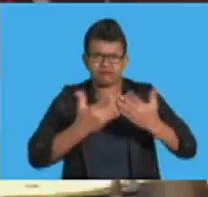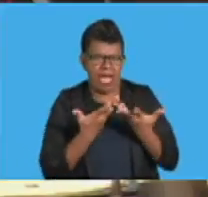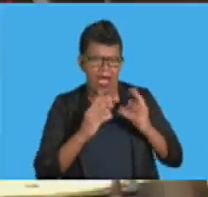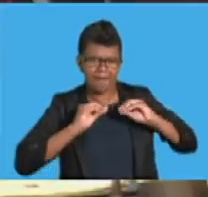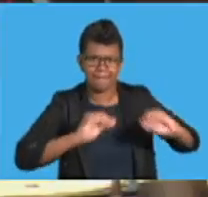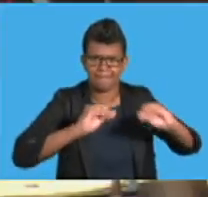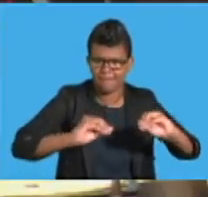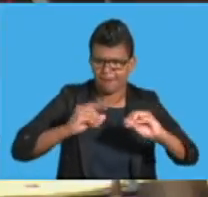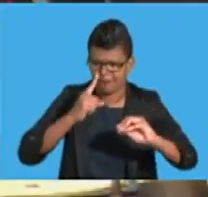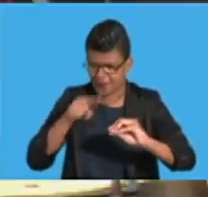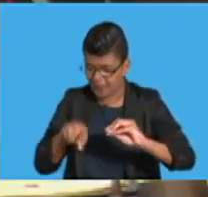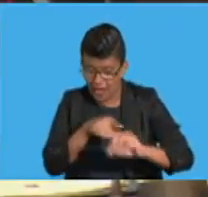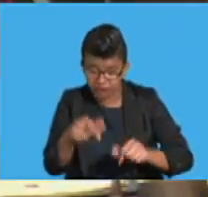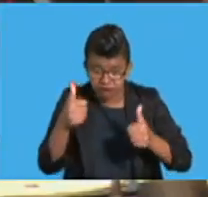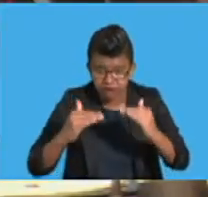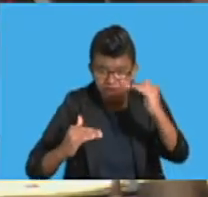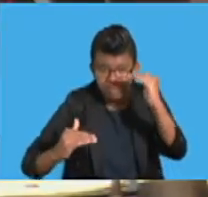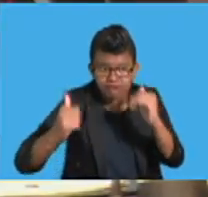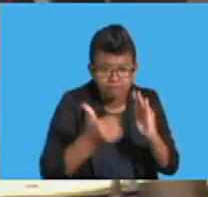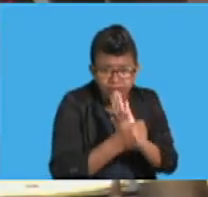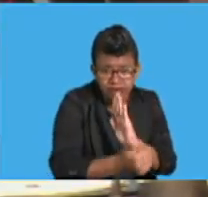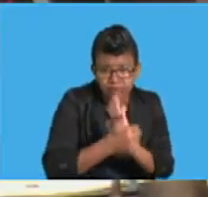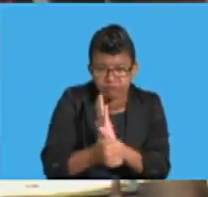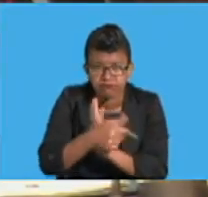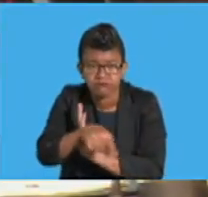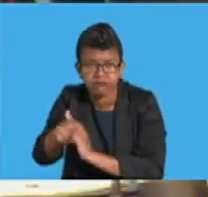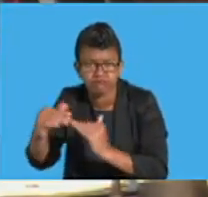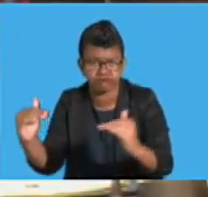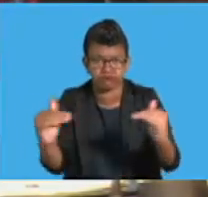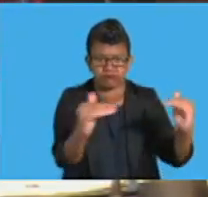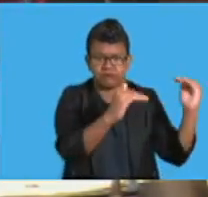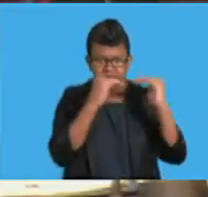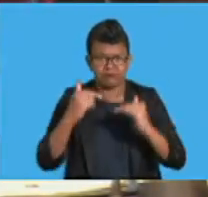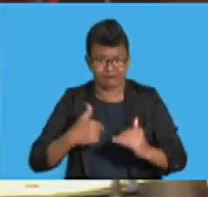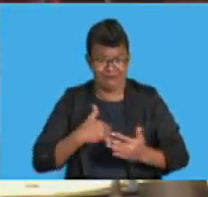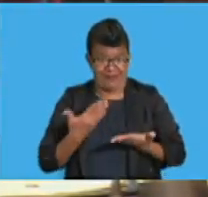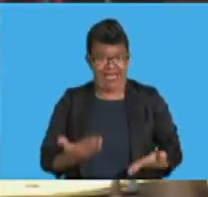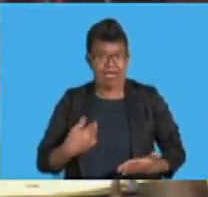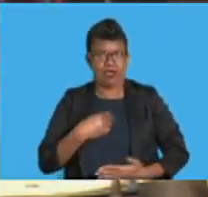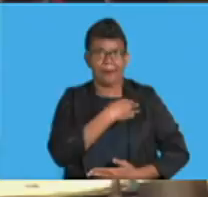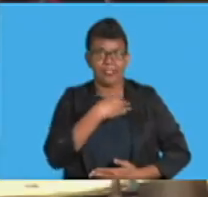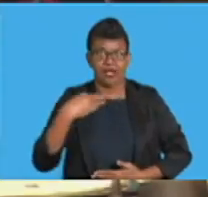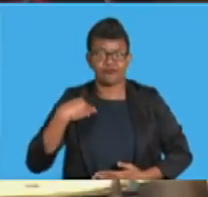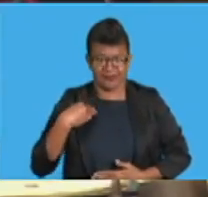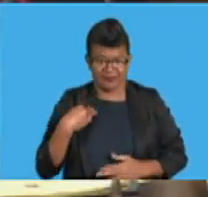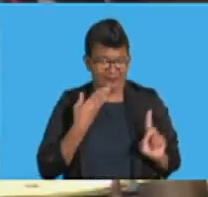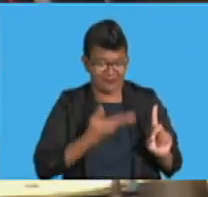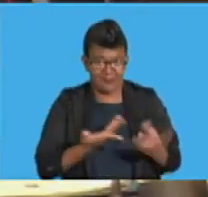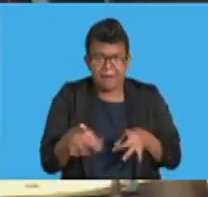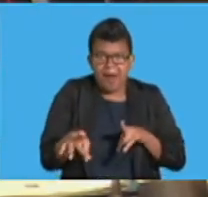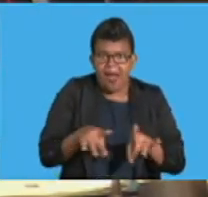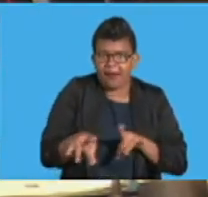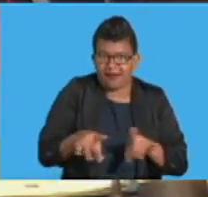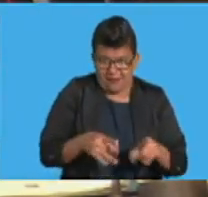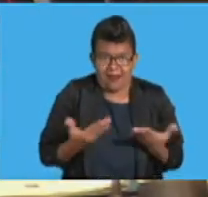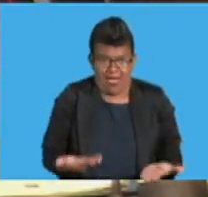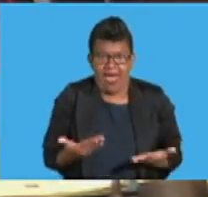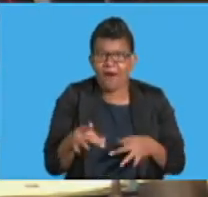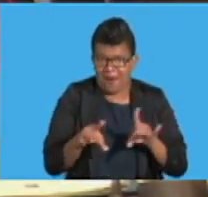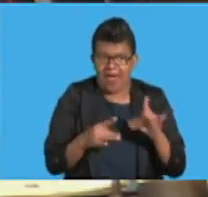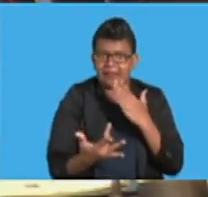contributor to addressing our skills development. My ministry is taking steps to maximize opportunities to strengthen the technical and vocational